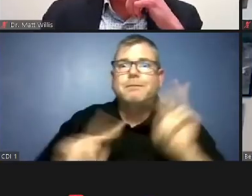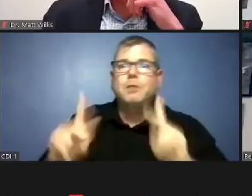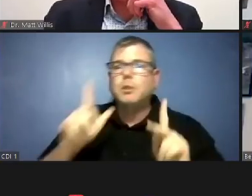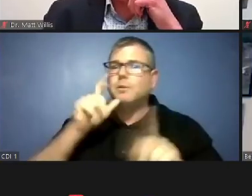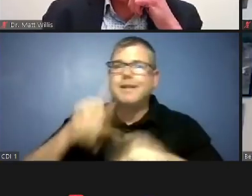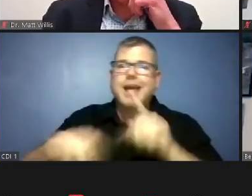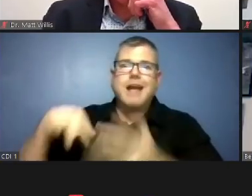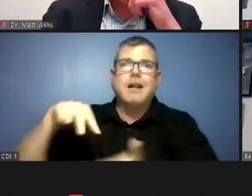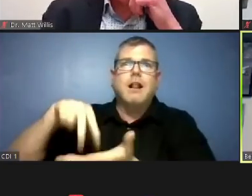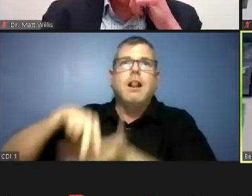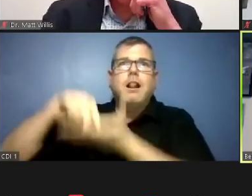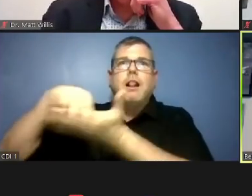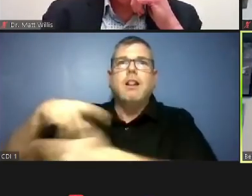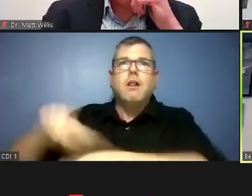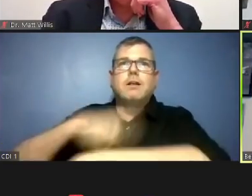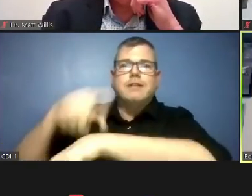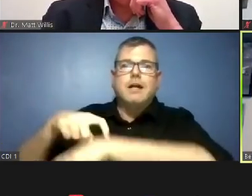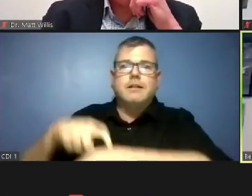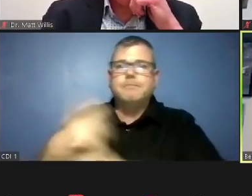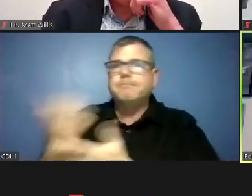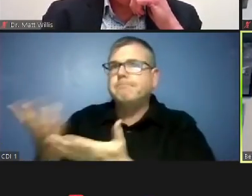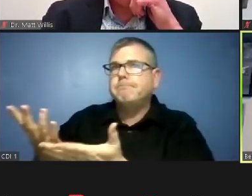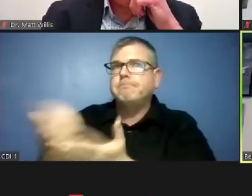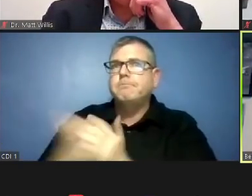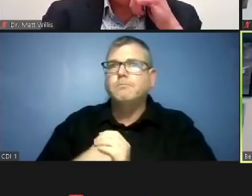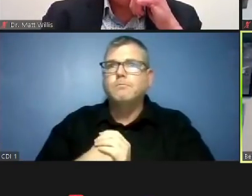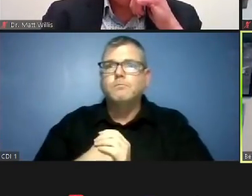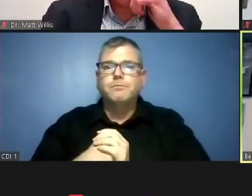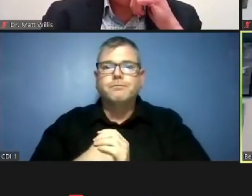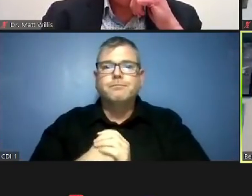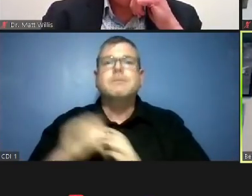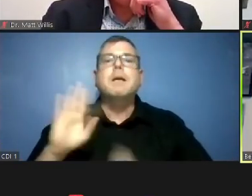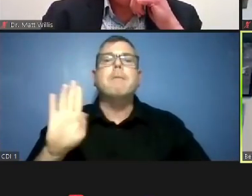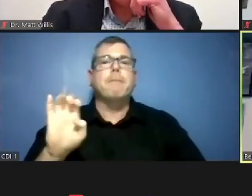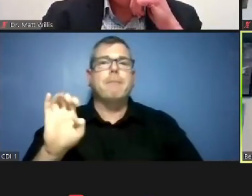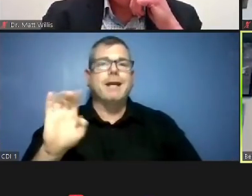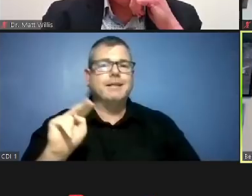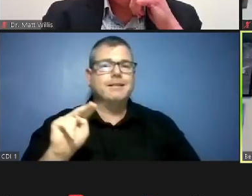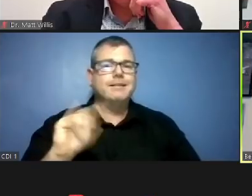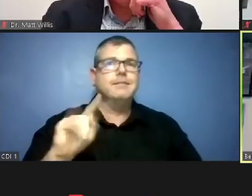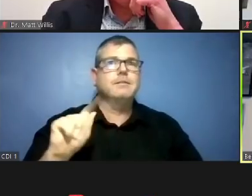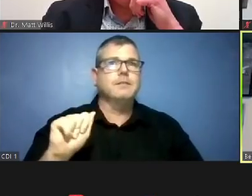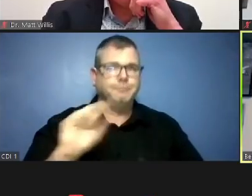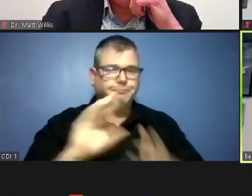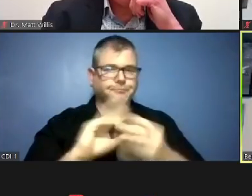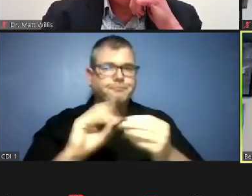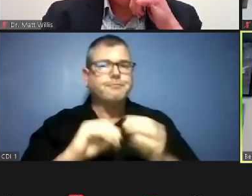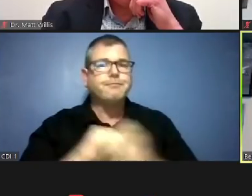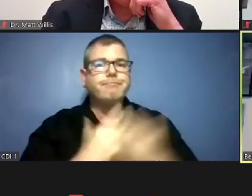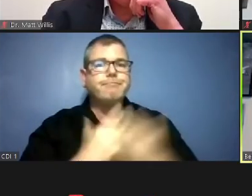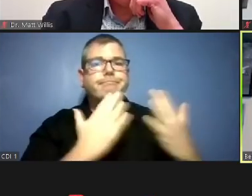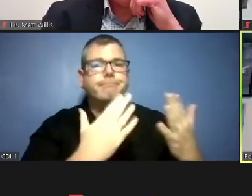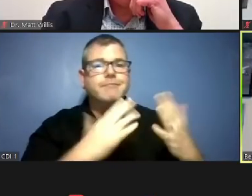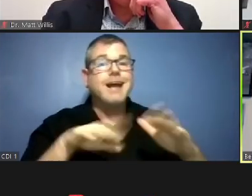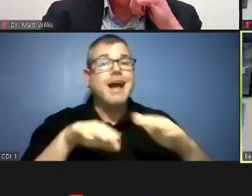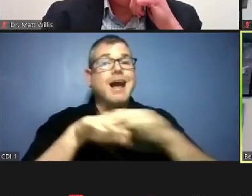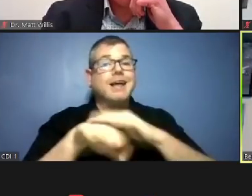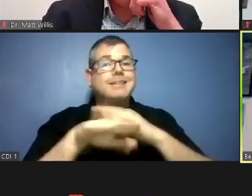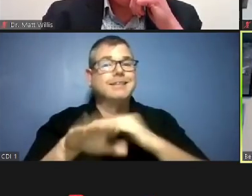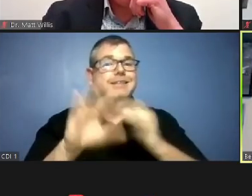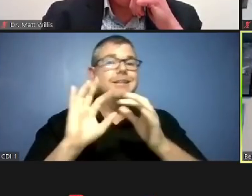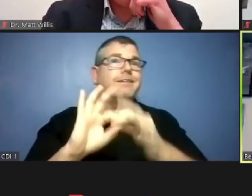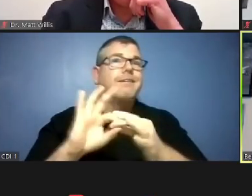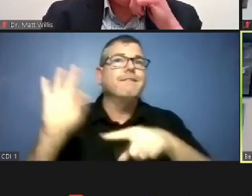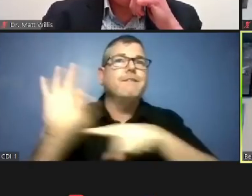on that. Yes, I want to give credit to our Access and Functional Needs Committee to have identified